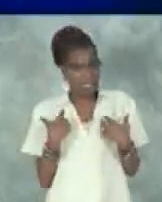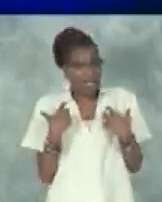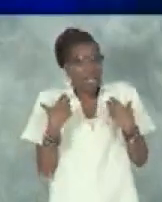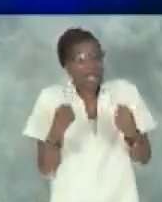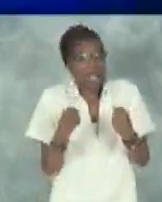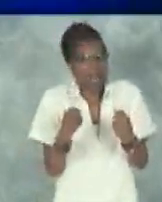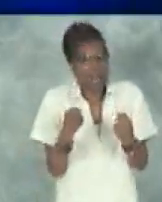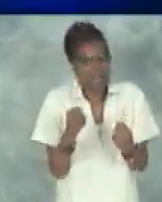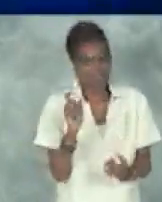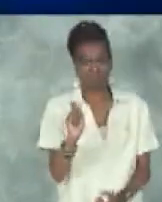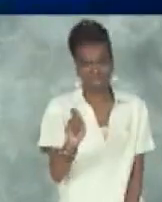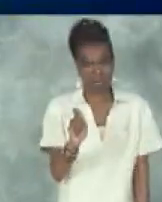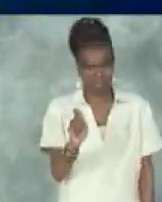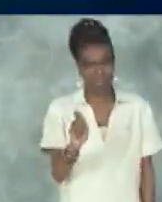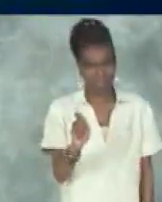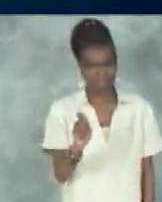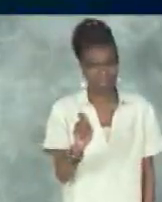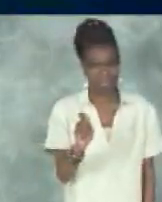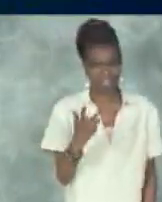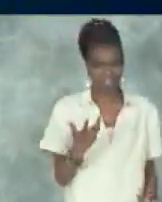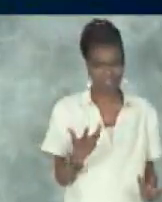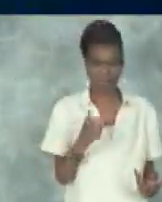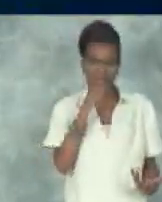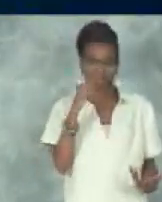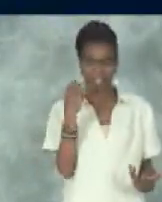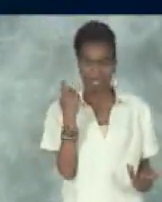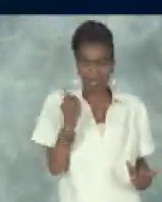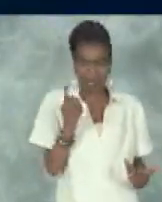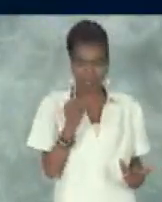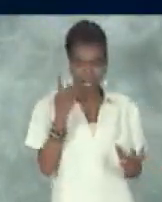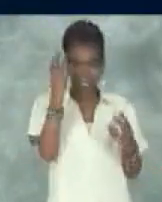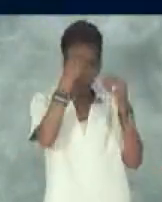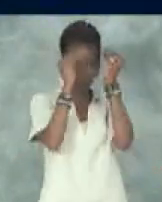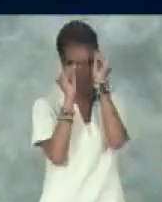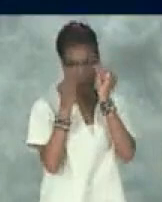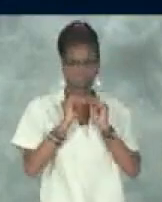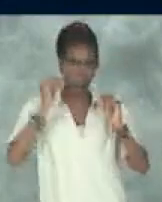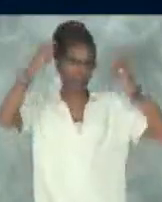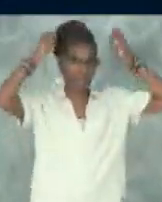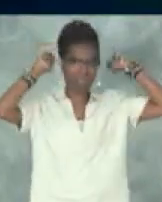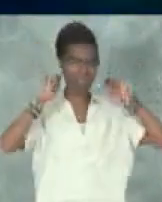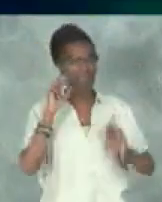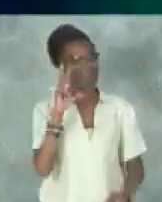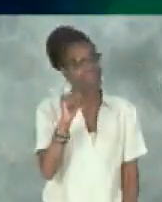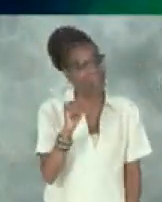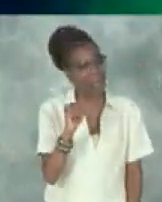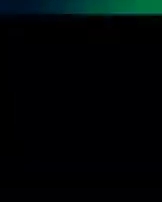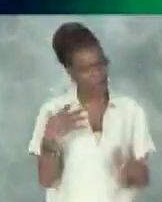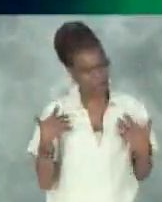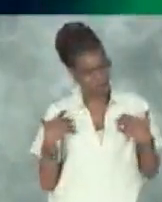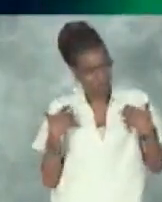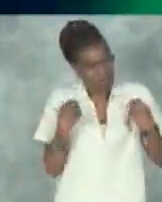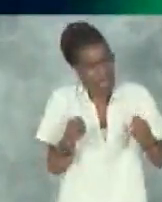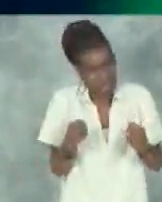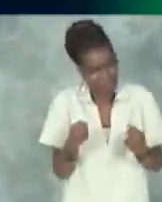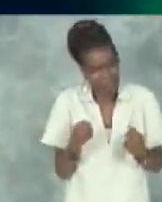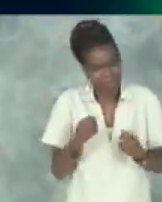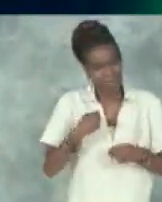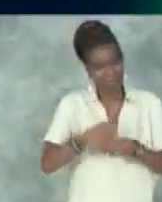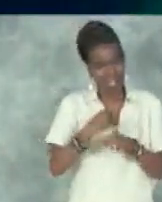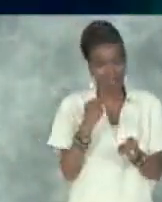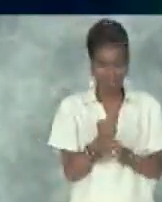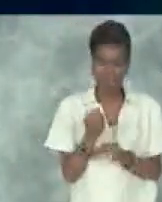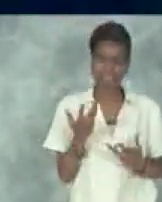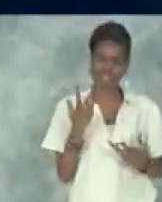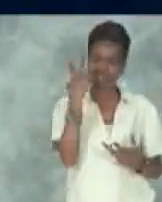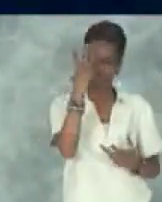There's something very winsome about somebody who knows who they are. Let me see if I can make this thing plain. Do y'all remember, and maybe you